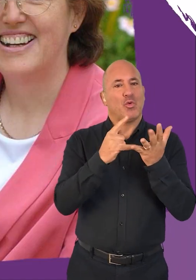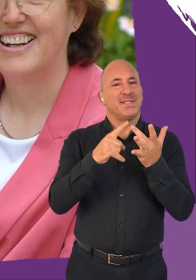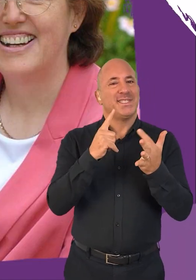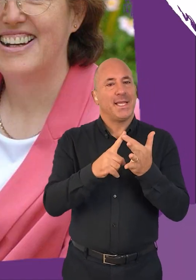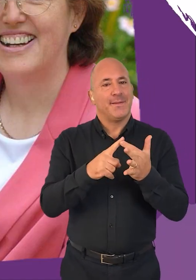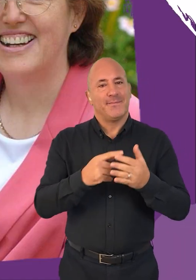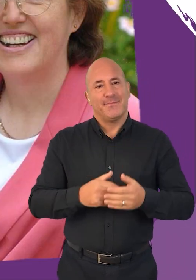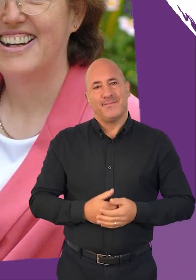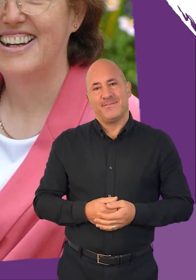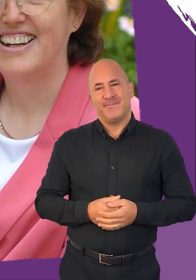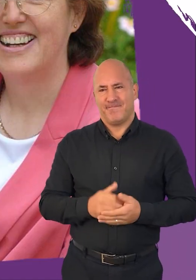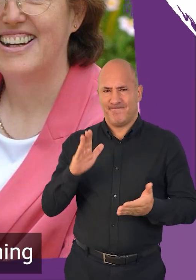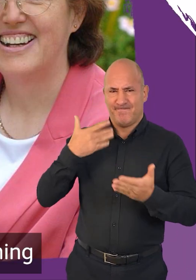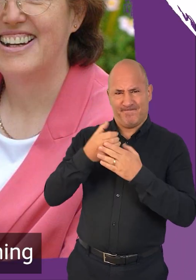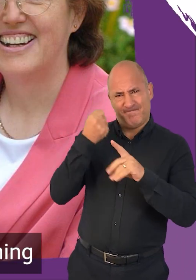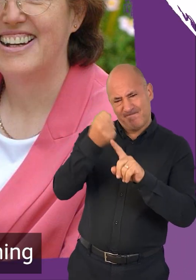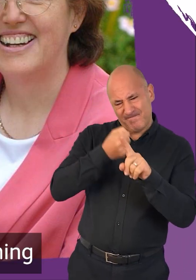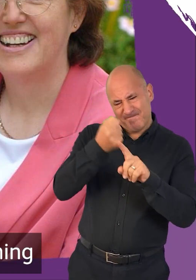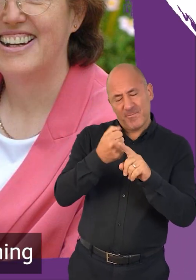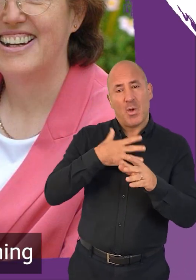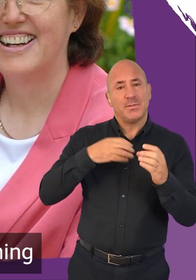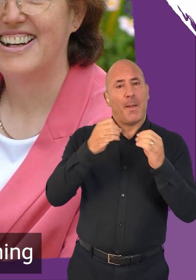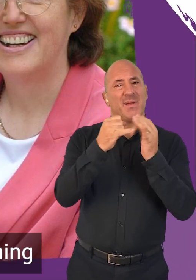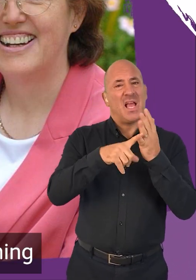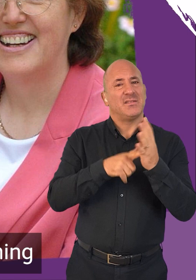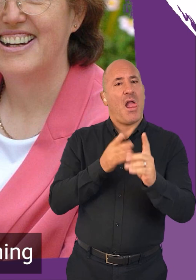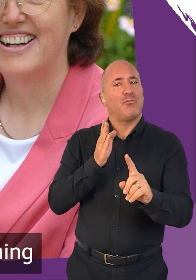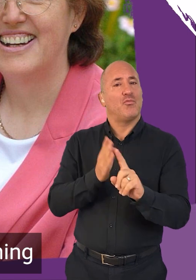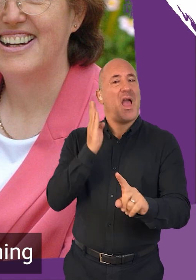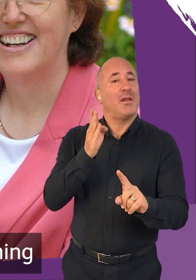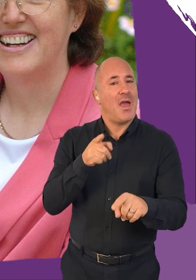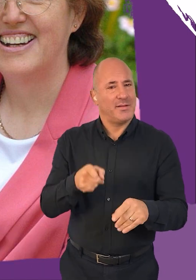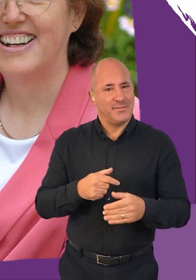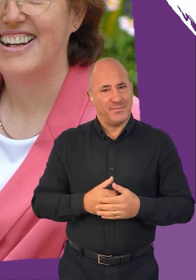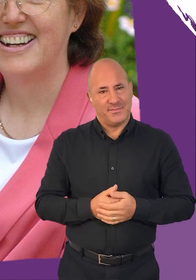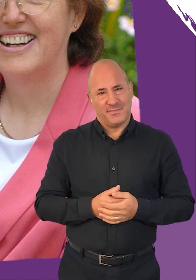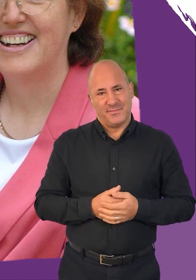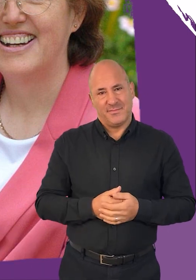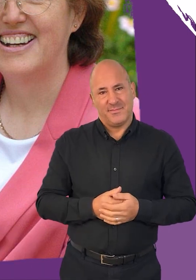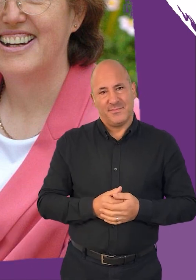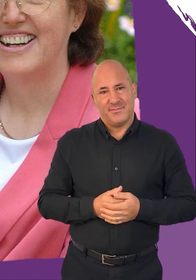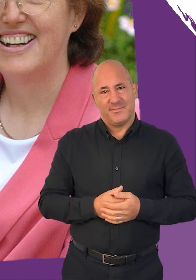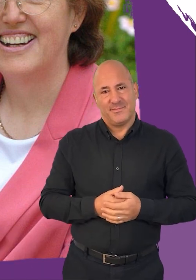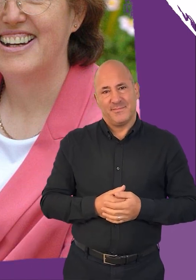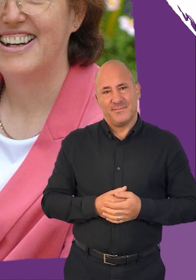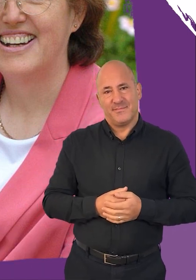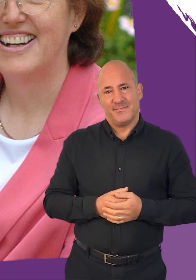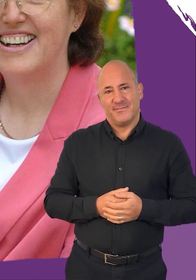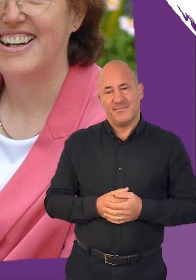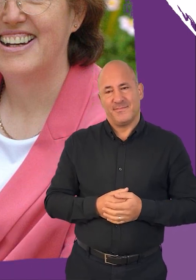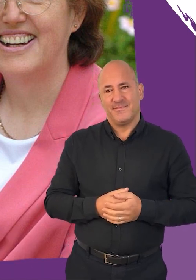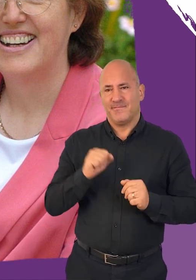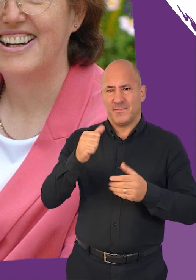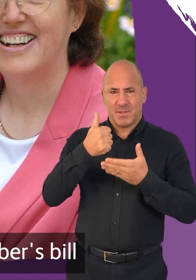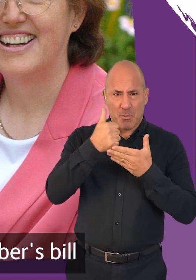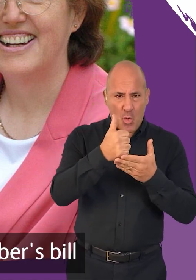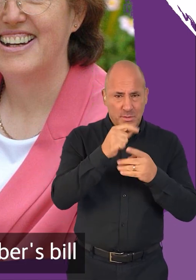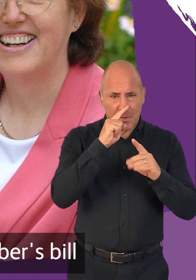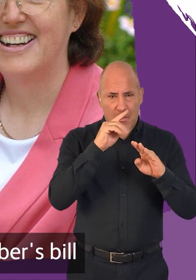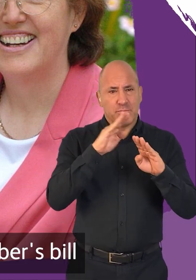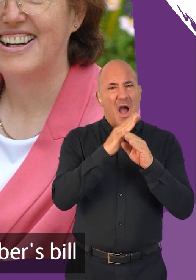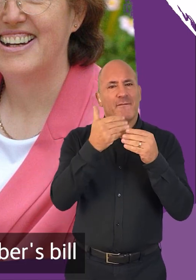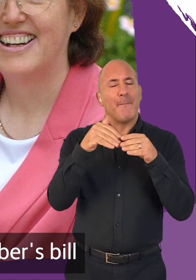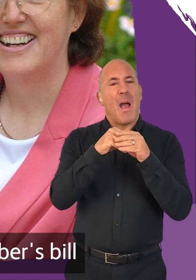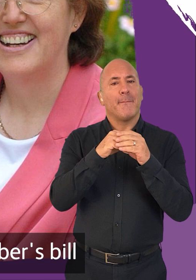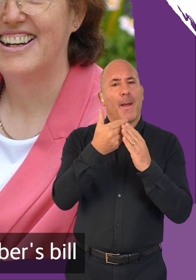Rosie Cooper. Rosie Cooper has spent years campaigning for the recognition of BSL. Thanks